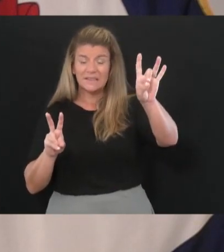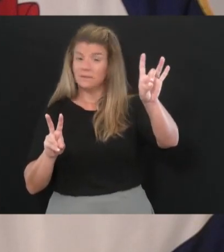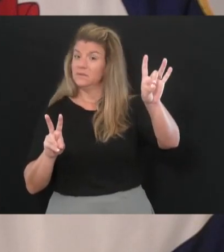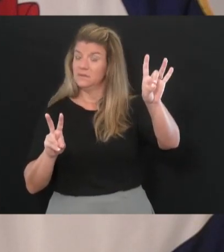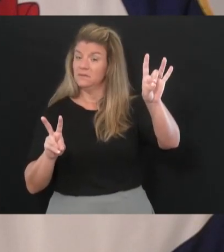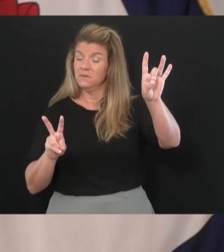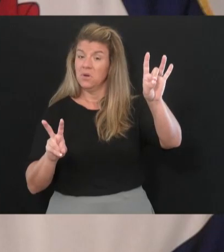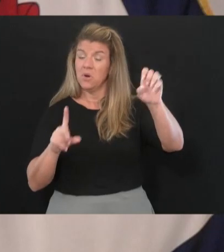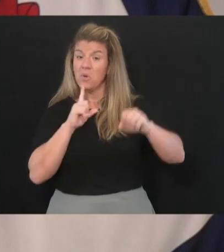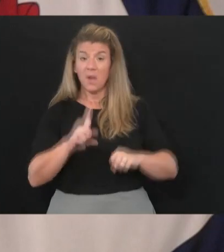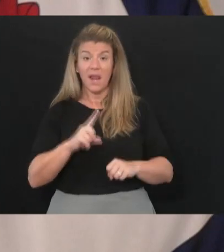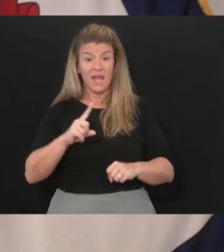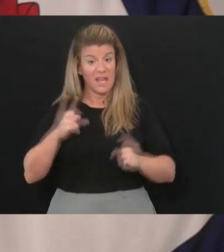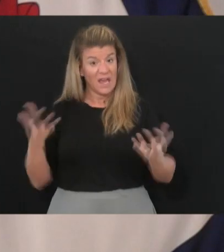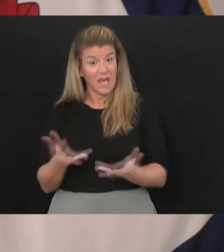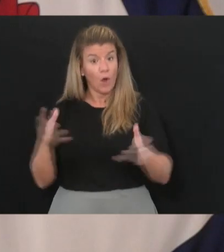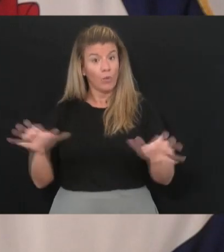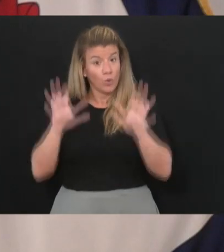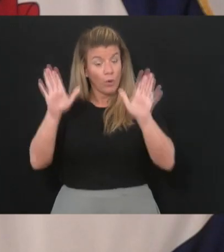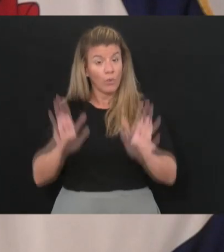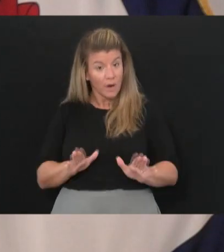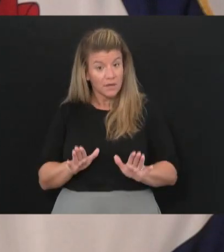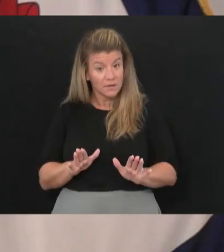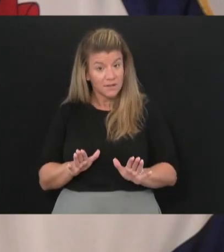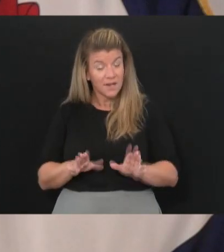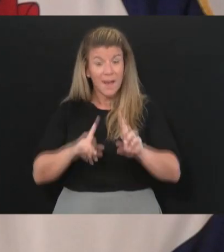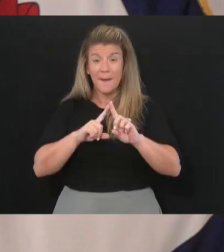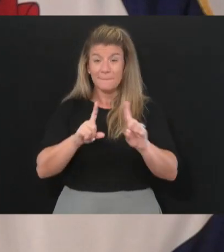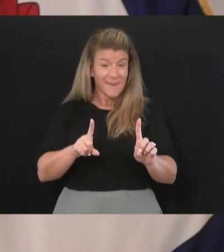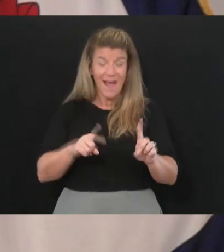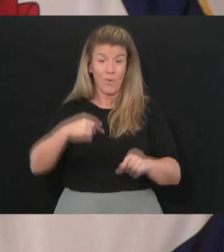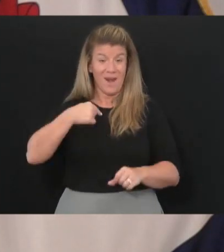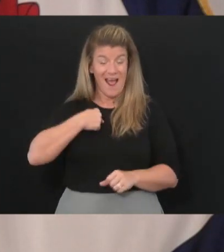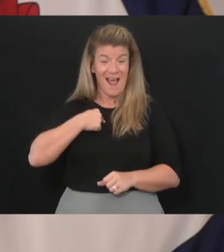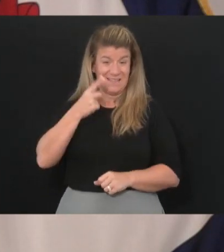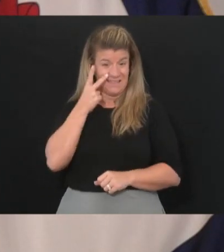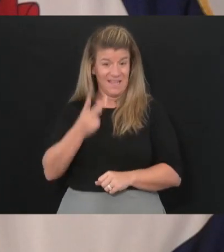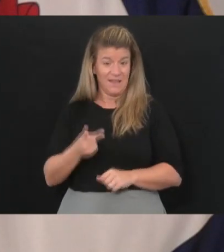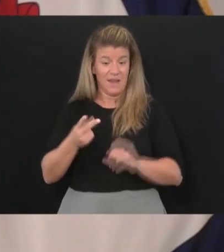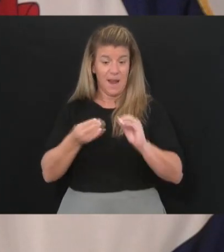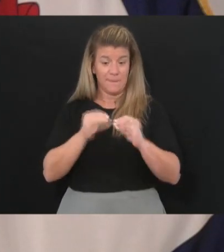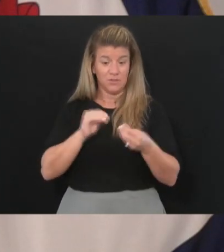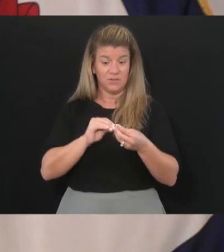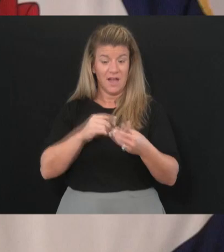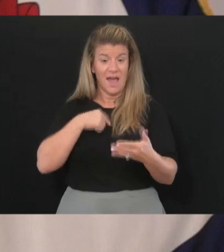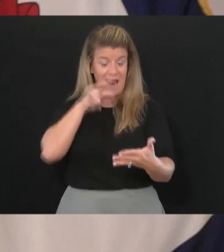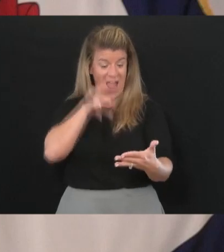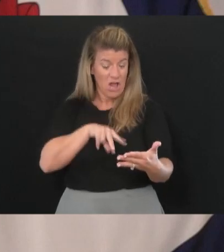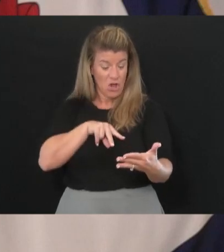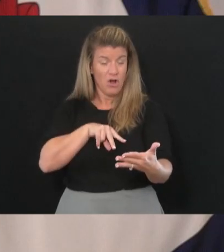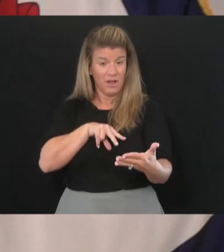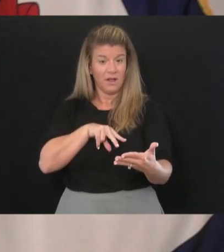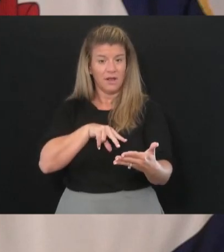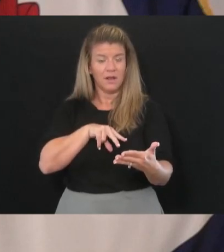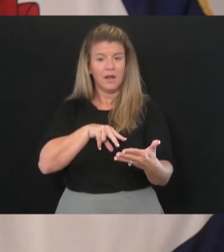West Virginia, you're doing great. But when I look at this and I look down here and think we've lost